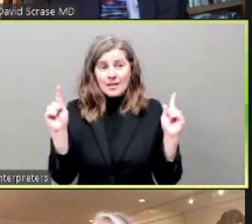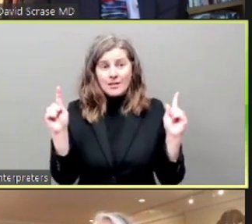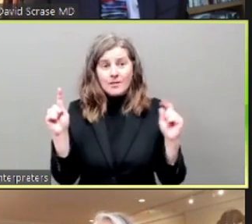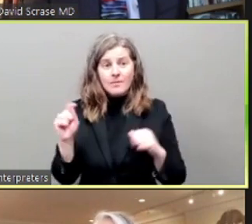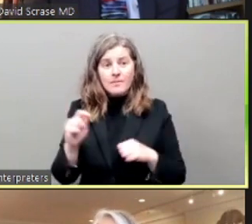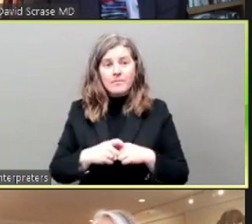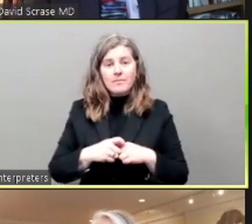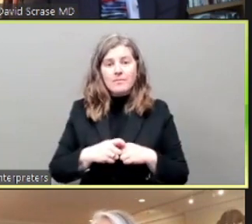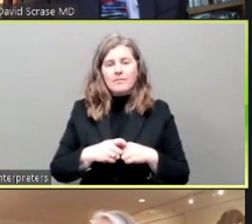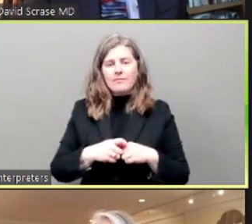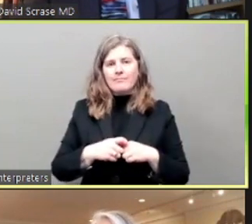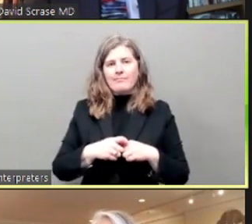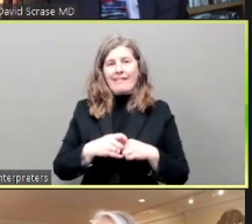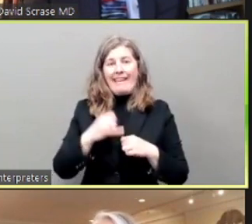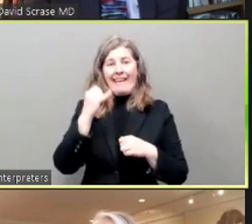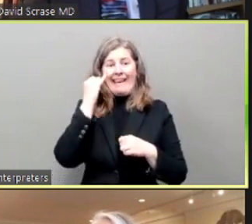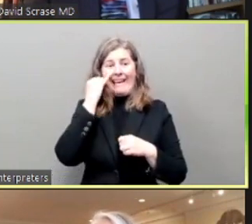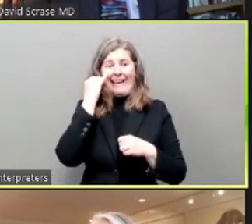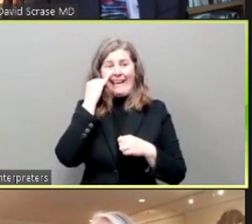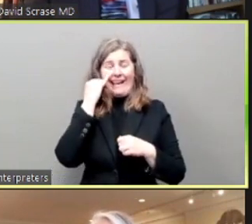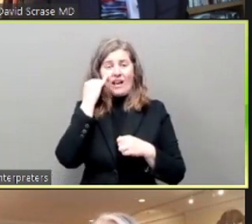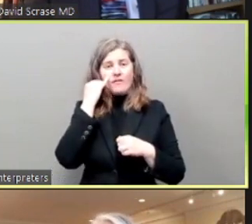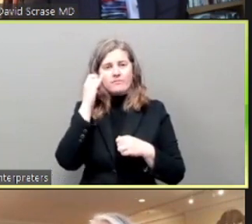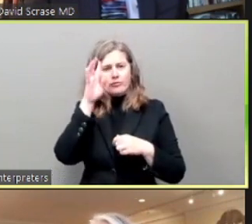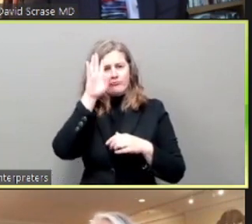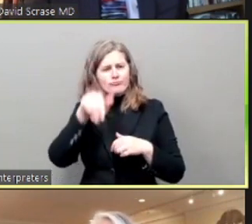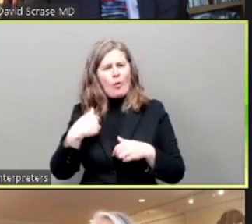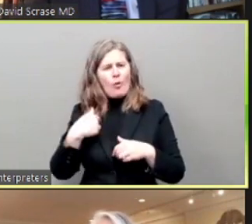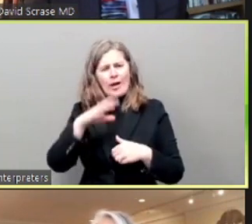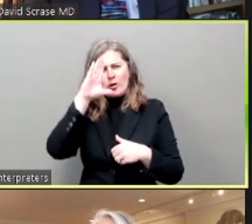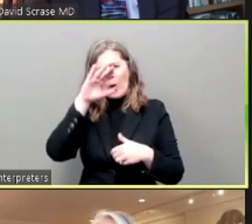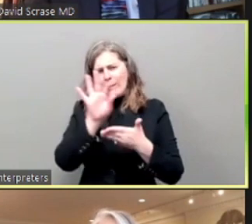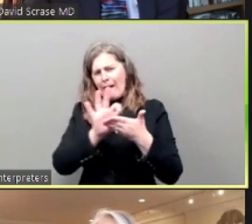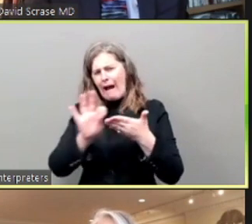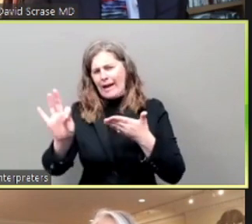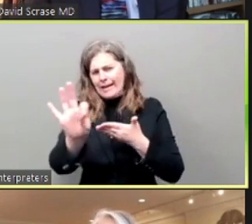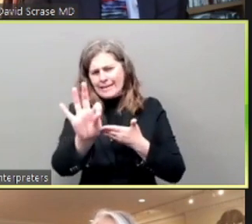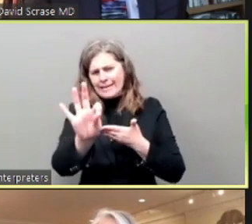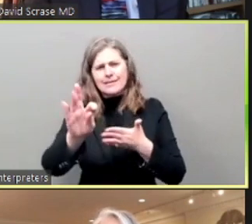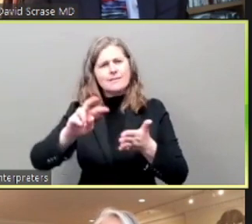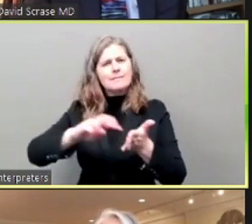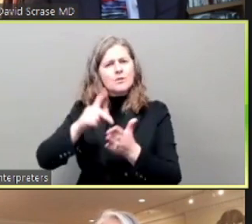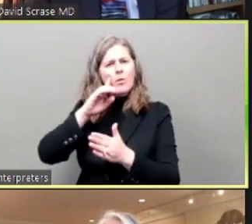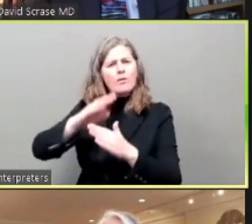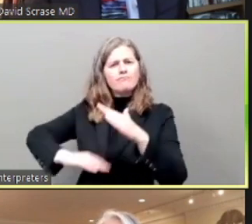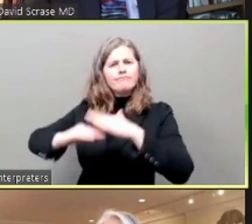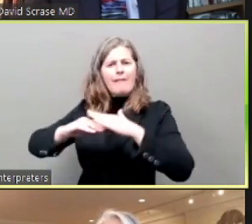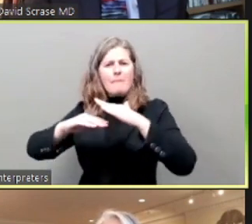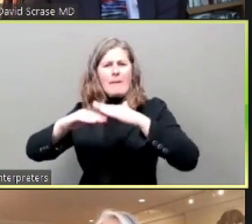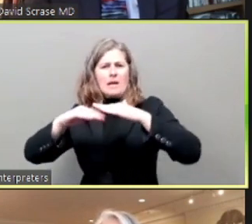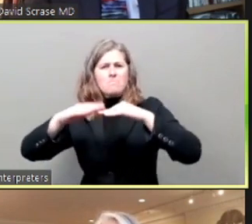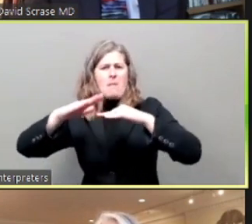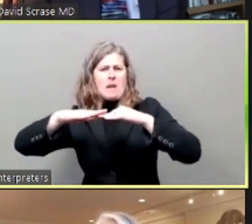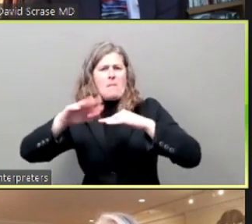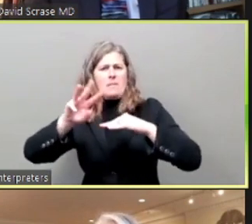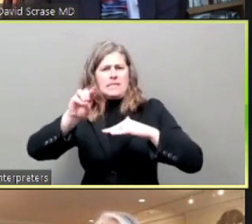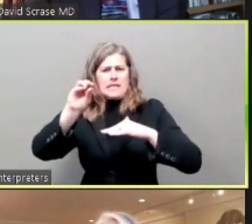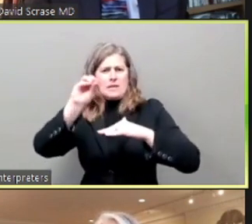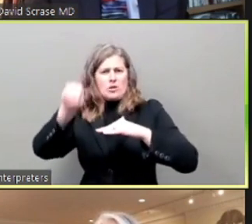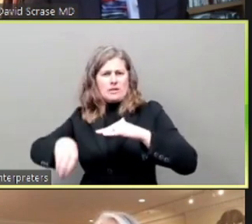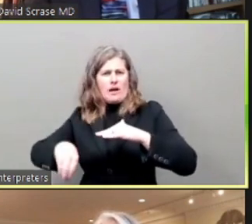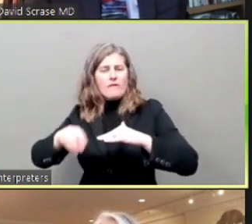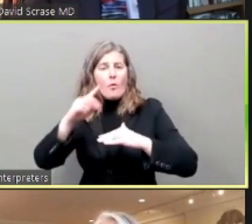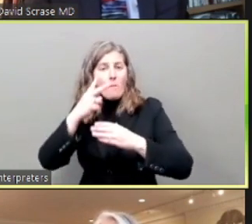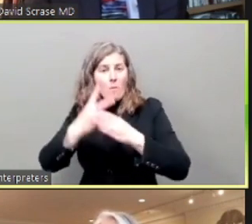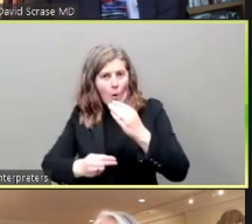in 9 weeks, and we know we're going to do this, we'll be at 60% at least vaccine rates for 2